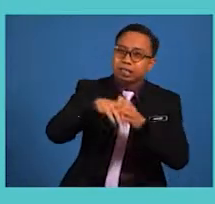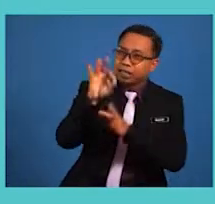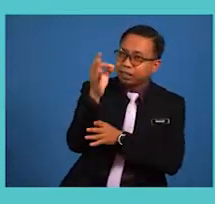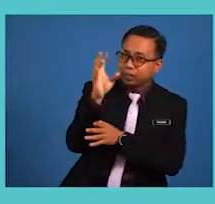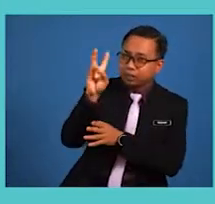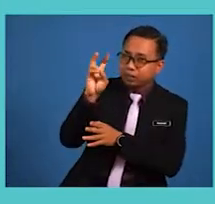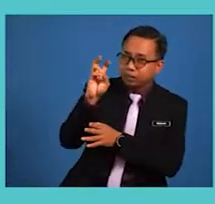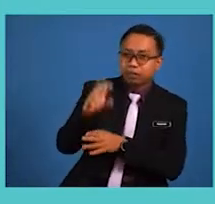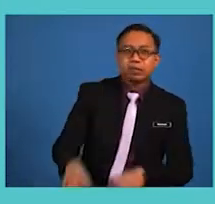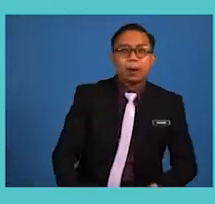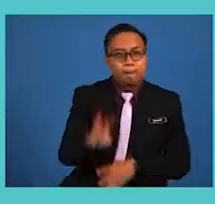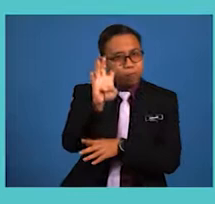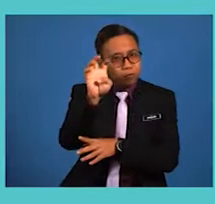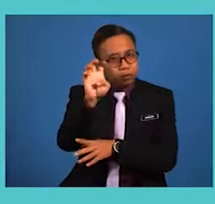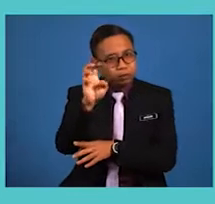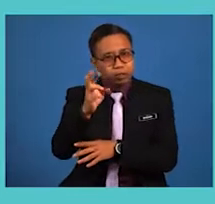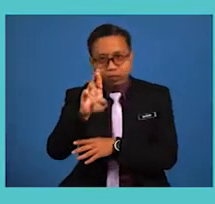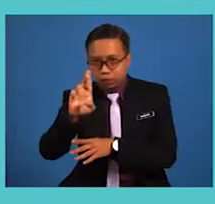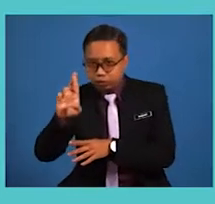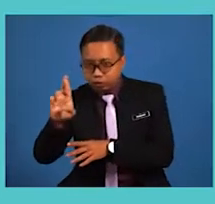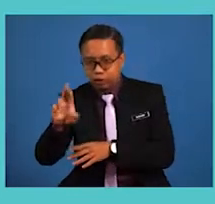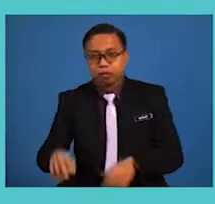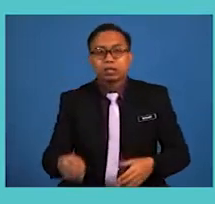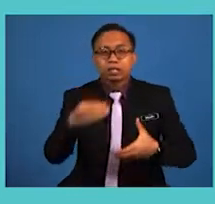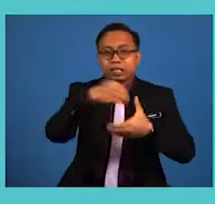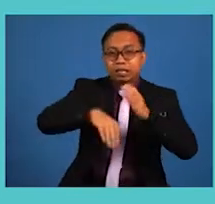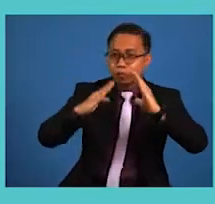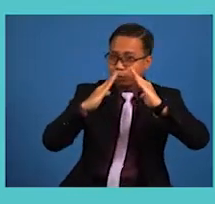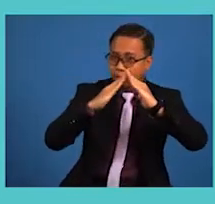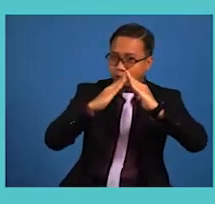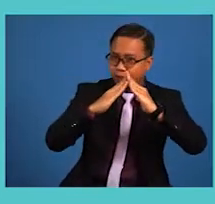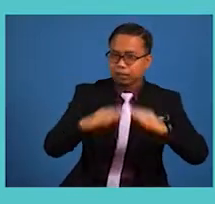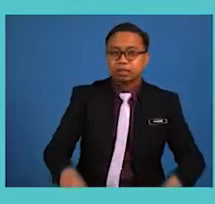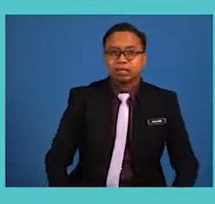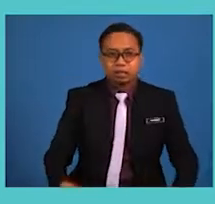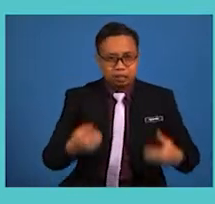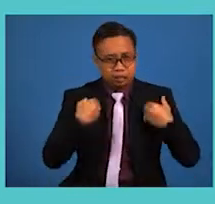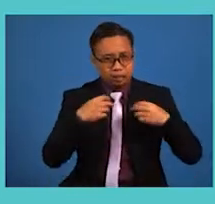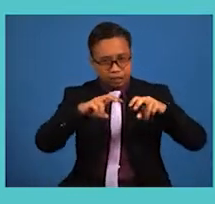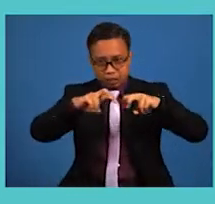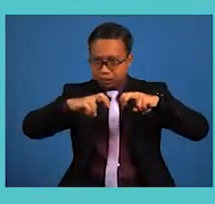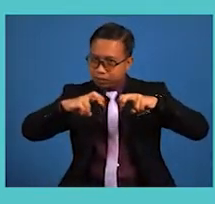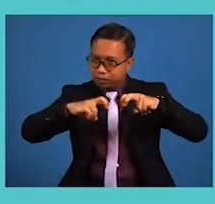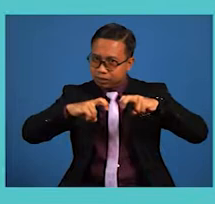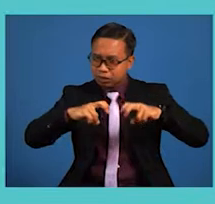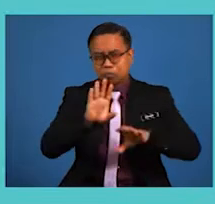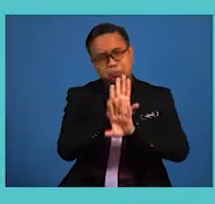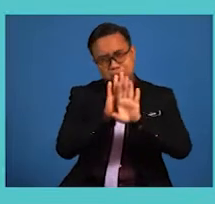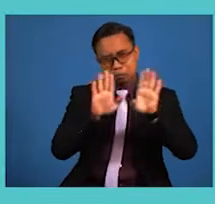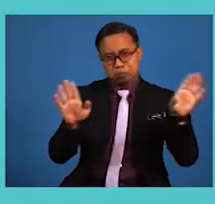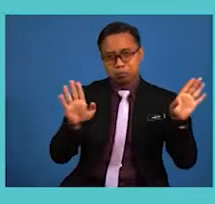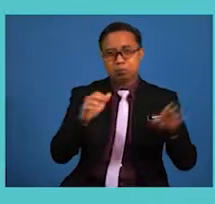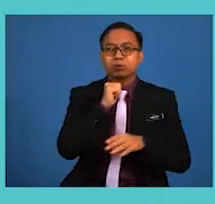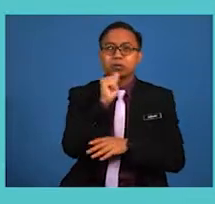were 40,000 investors in properties. Is this an analysis? No, this is not